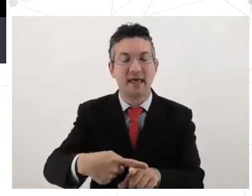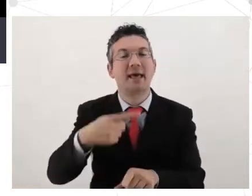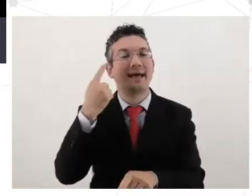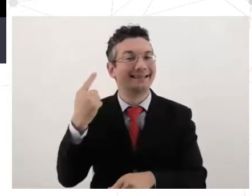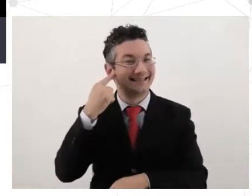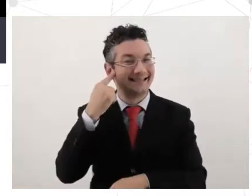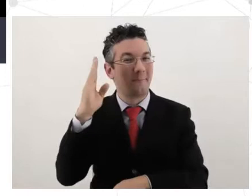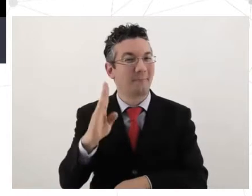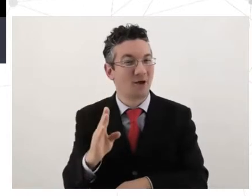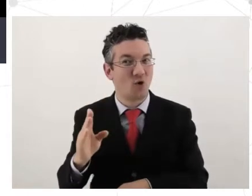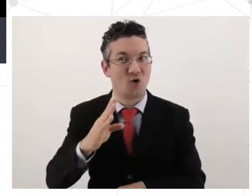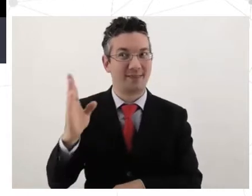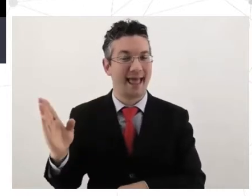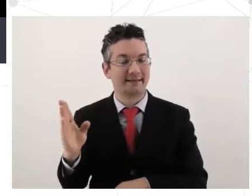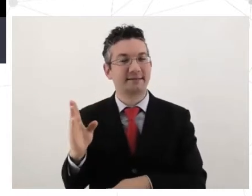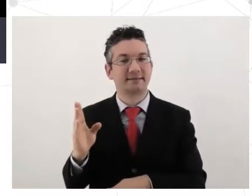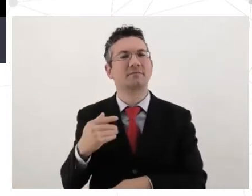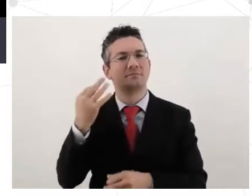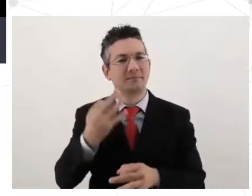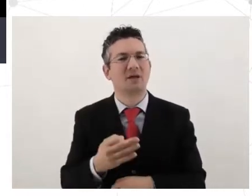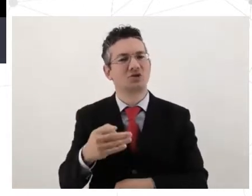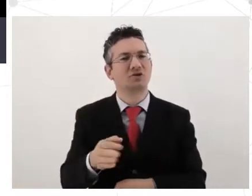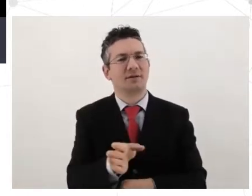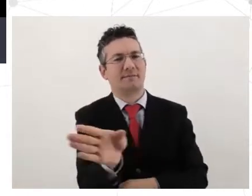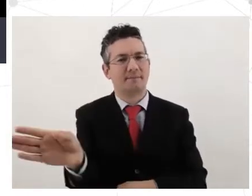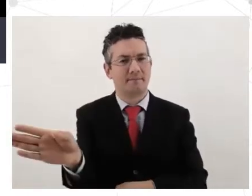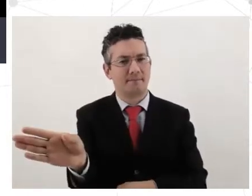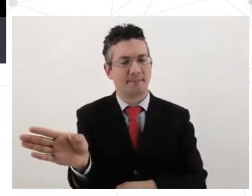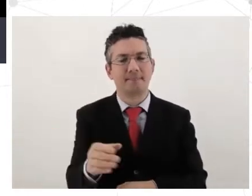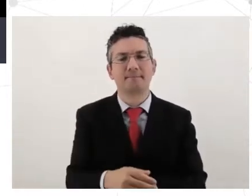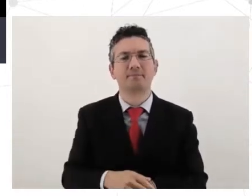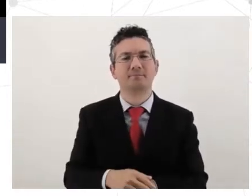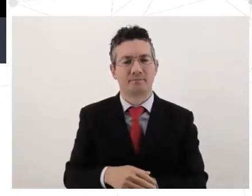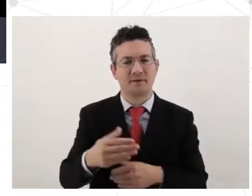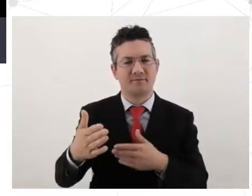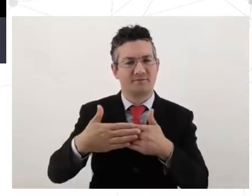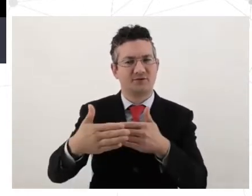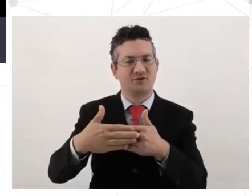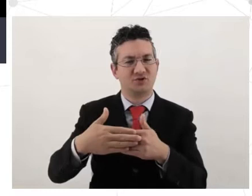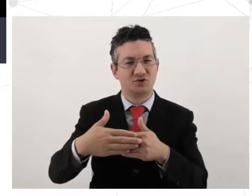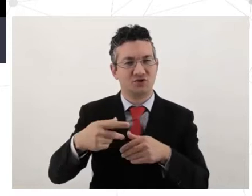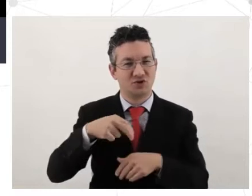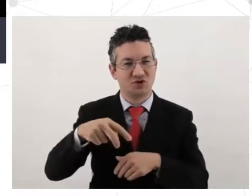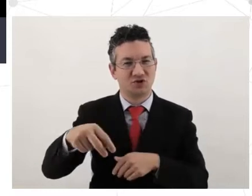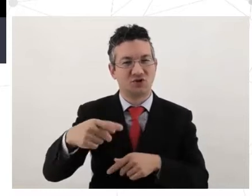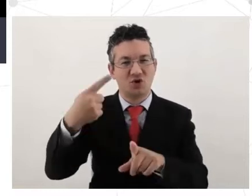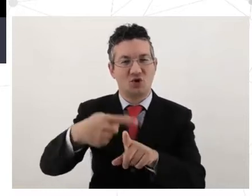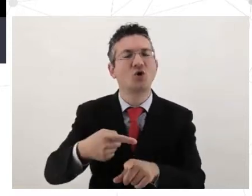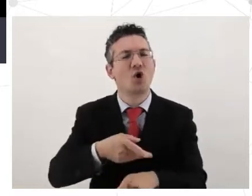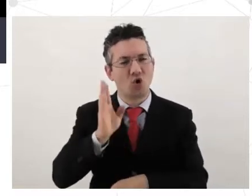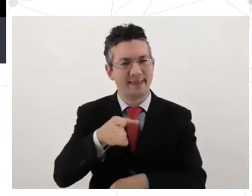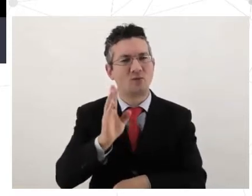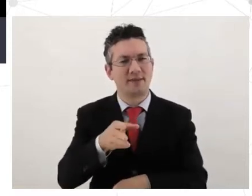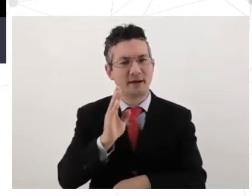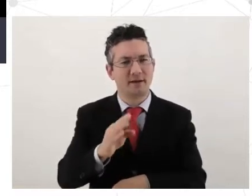her that sense of confidence that she's heading in the right direction. Runa is now on the final approach to the pharmacy.